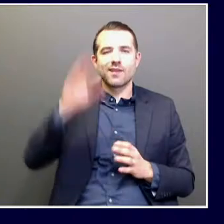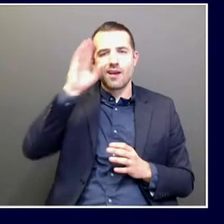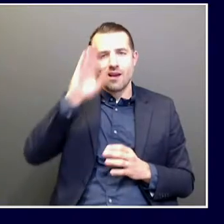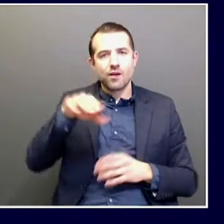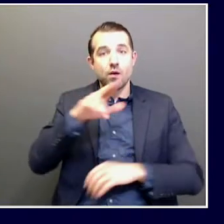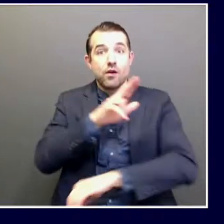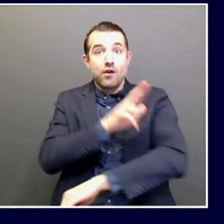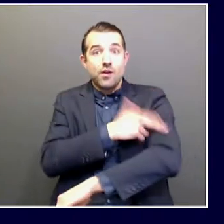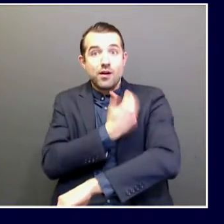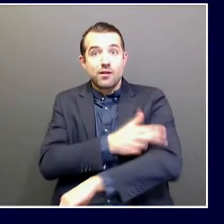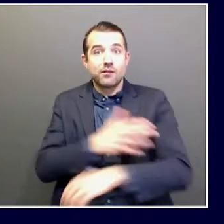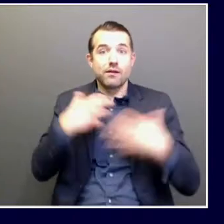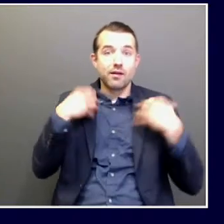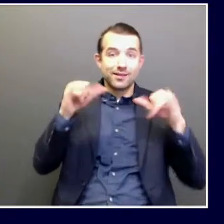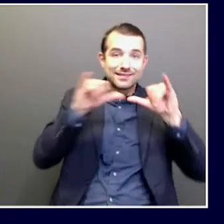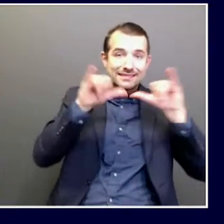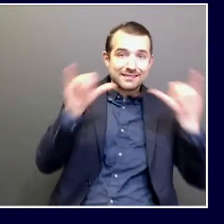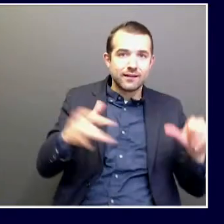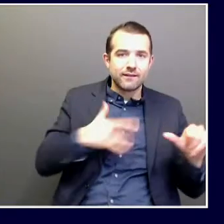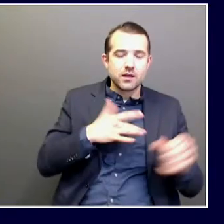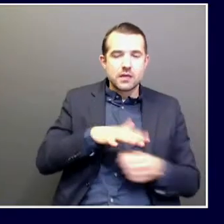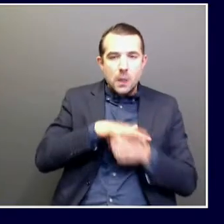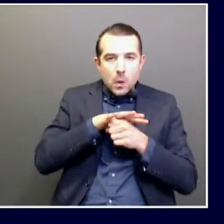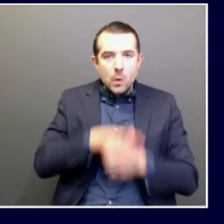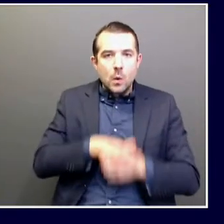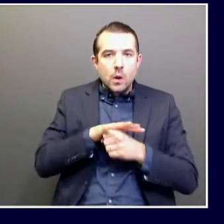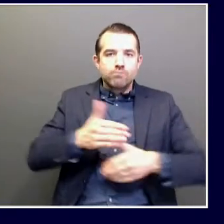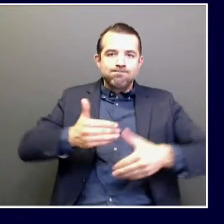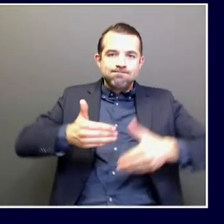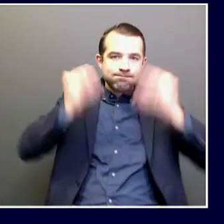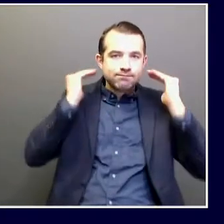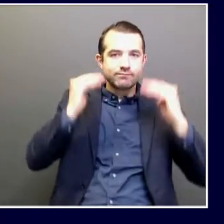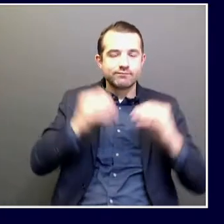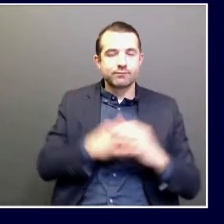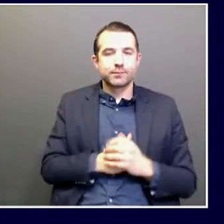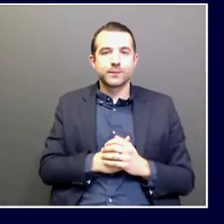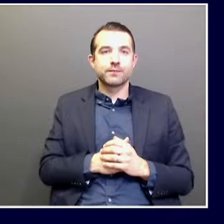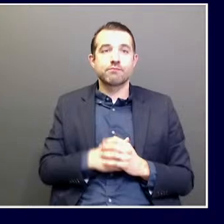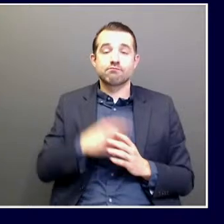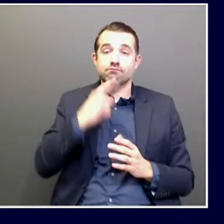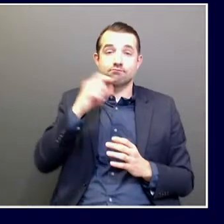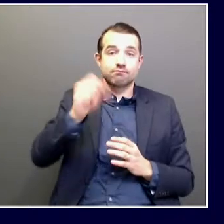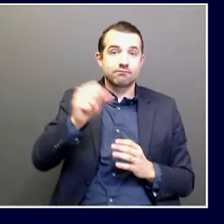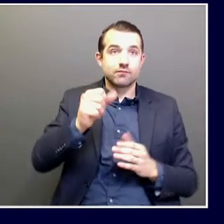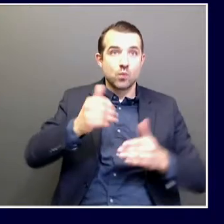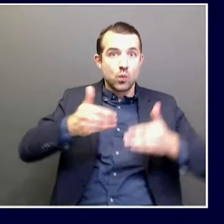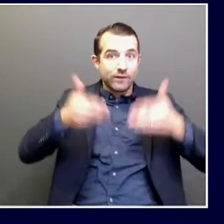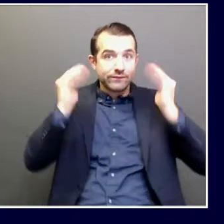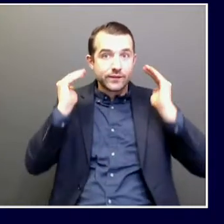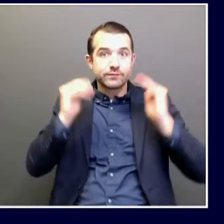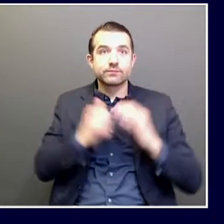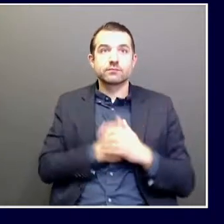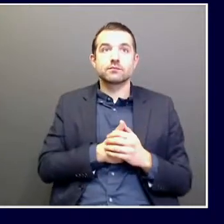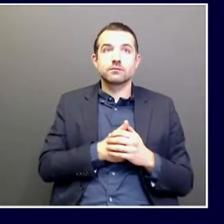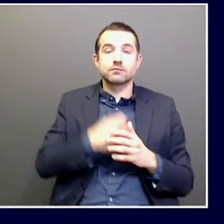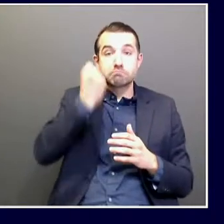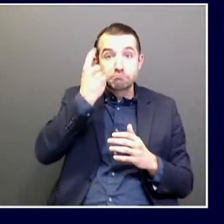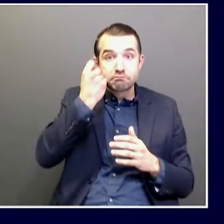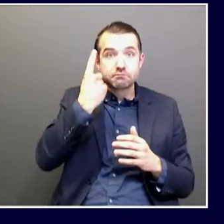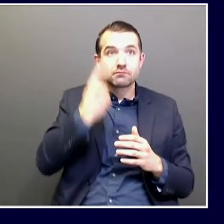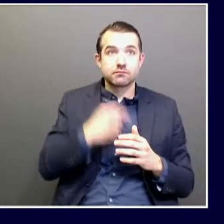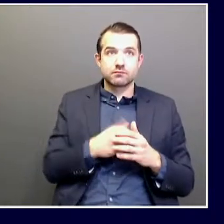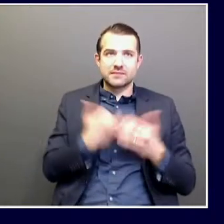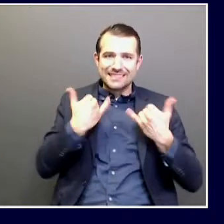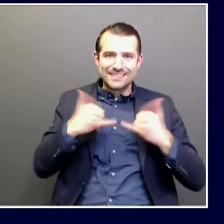those hospitals and health systems are still providing access to services, both for people with COVID-19 as well as other people